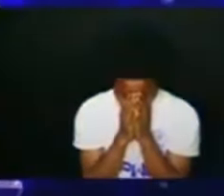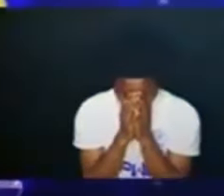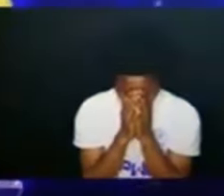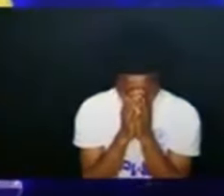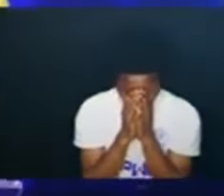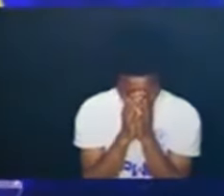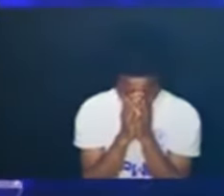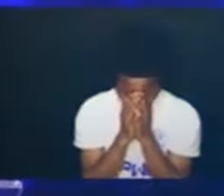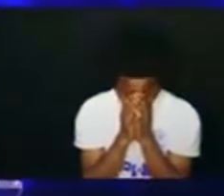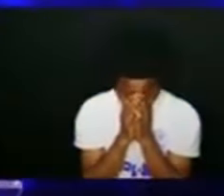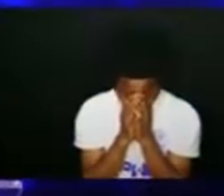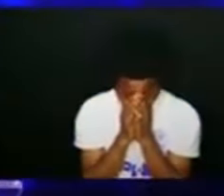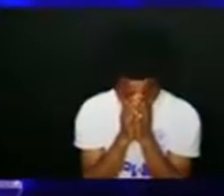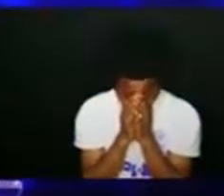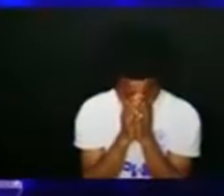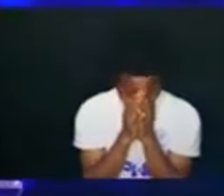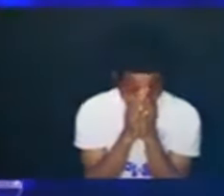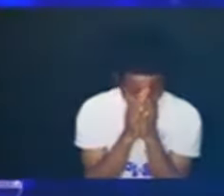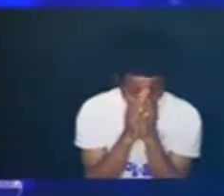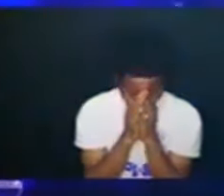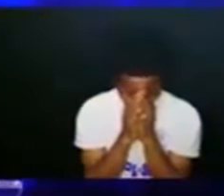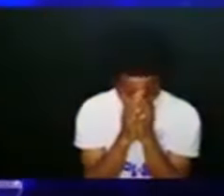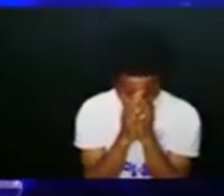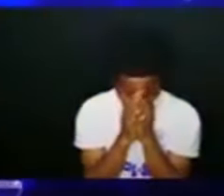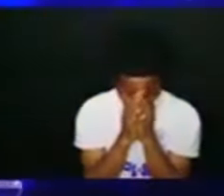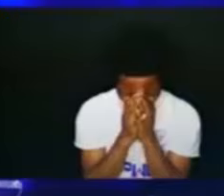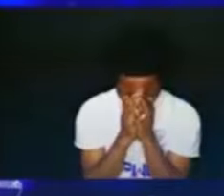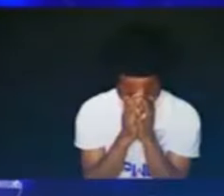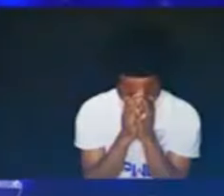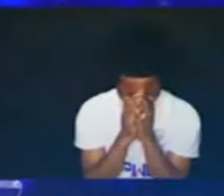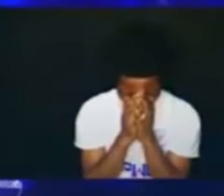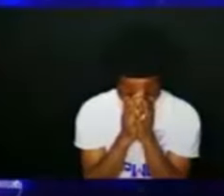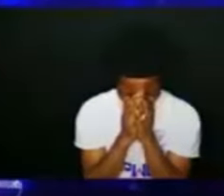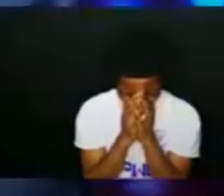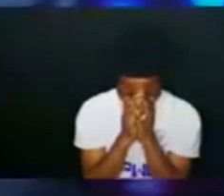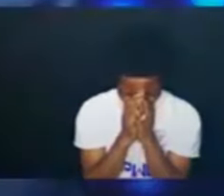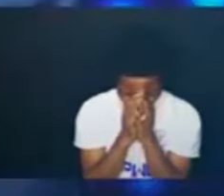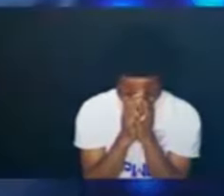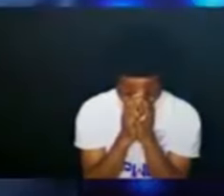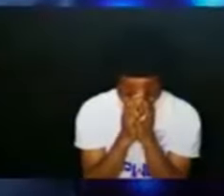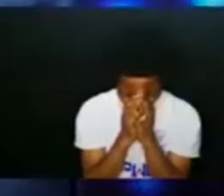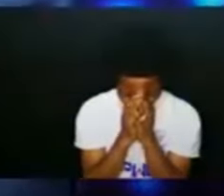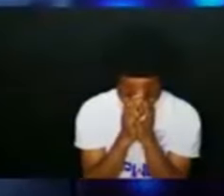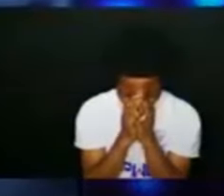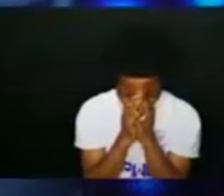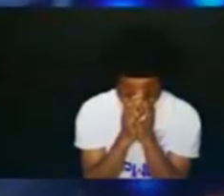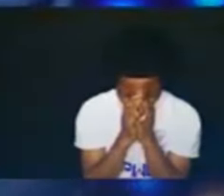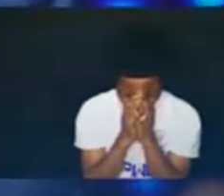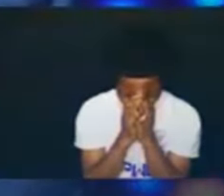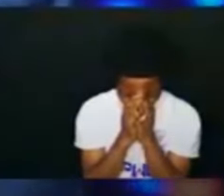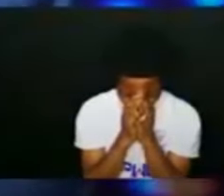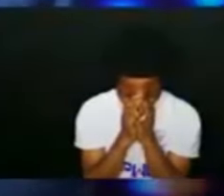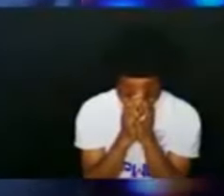Help us, O Lord, by the power of your spirit. We want to be good Christians on the